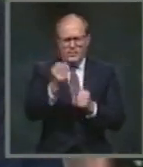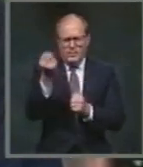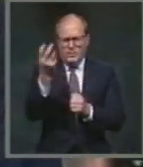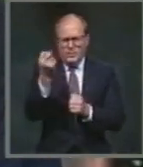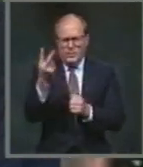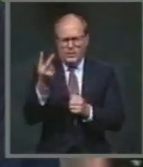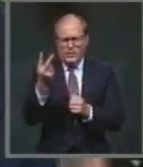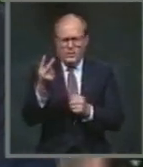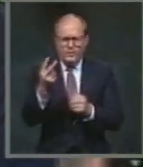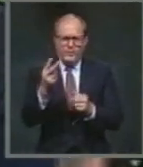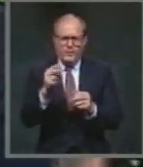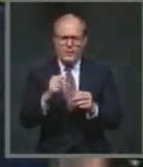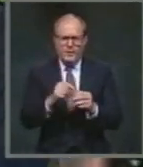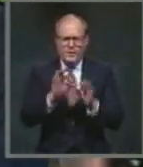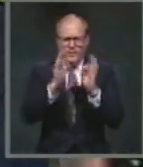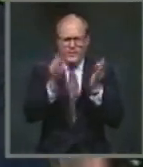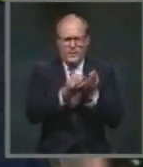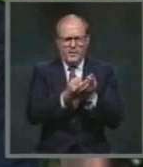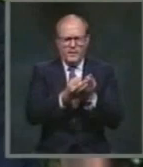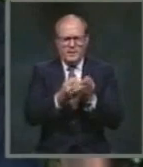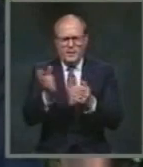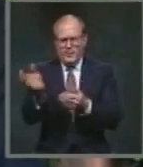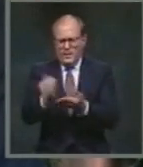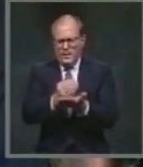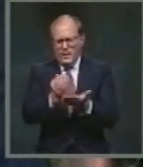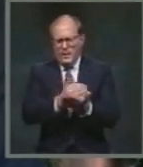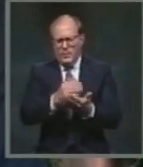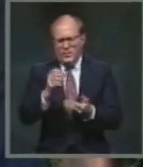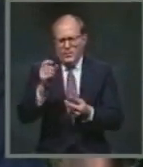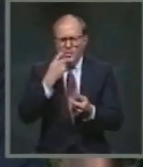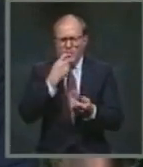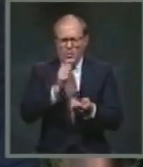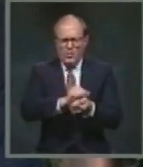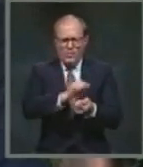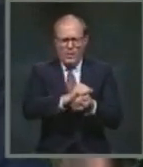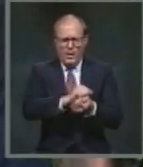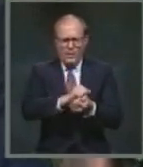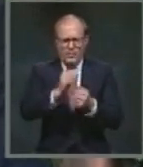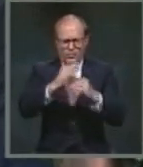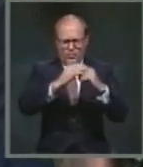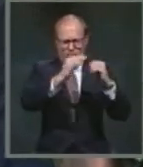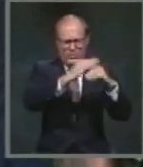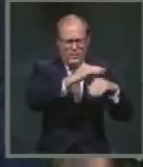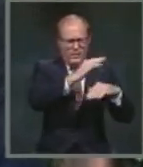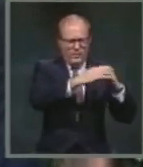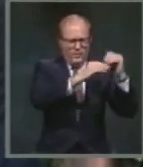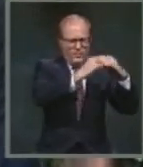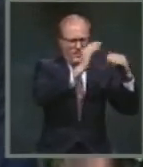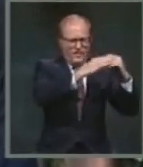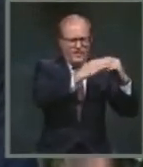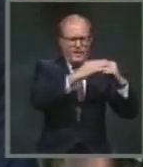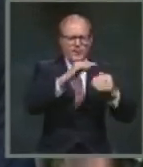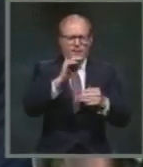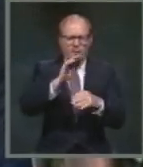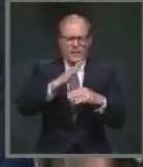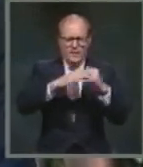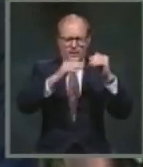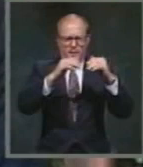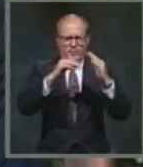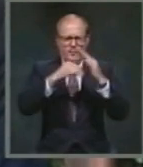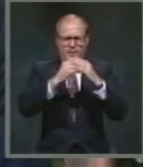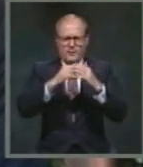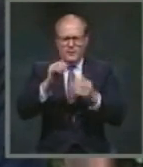tribes, who would each take a stone from the riverbed and pile them up at the place where the priest's